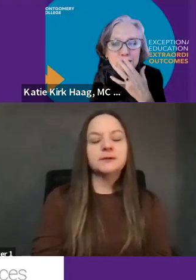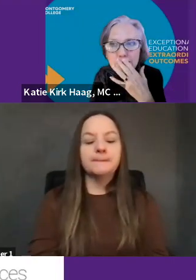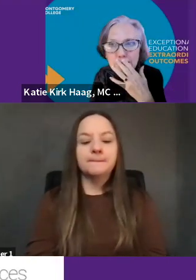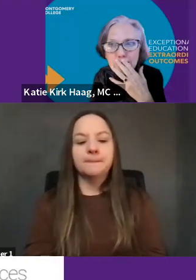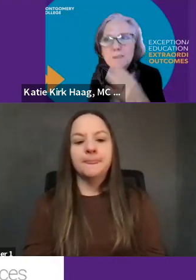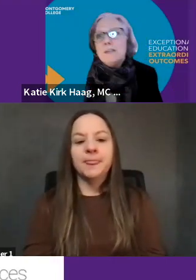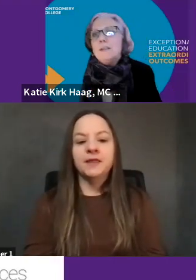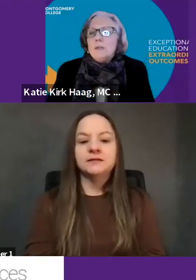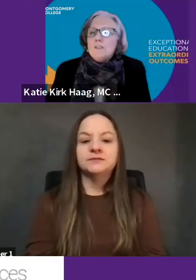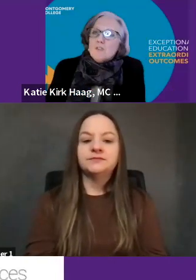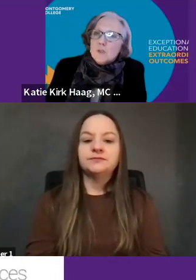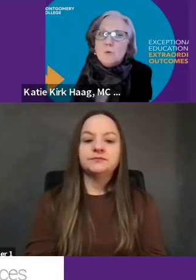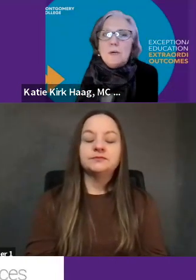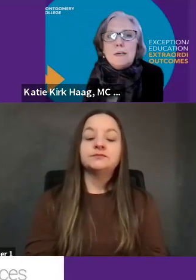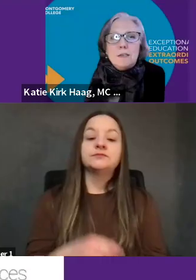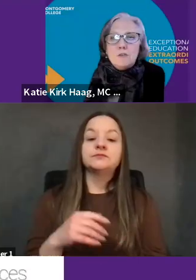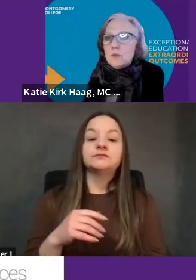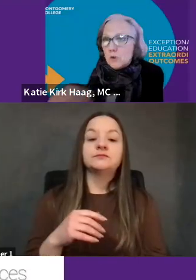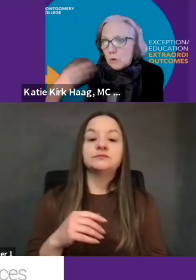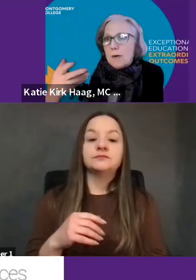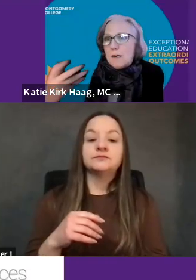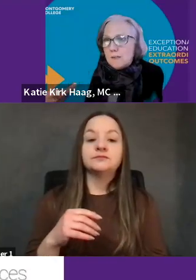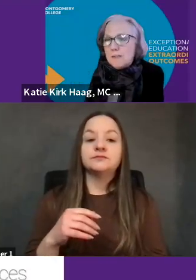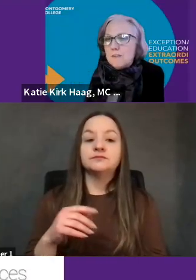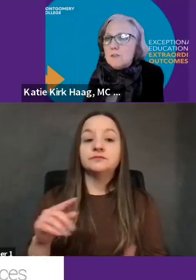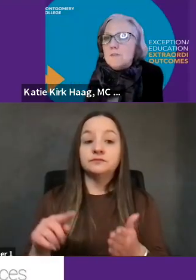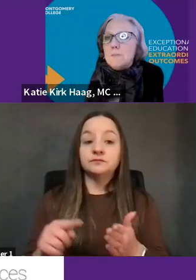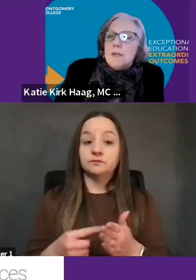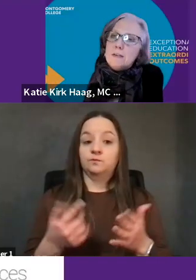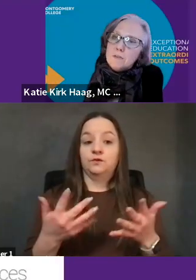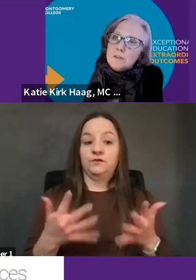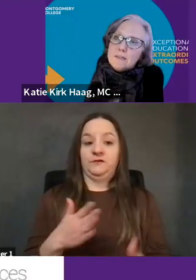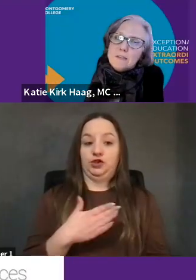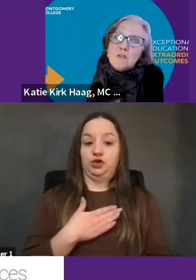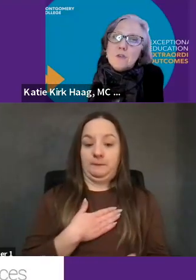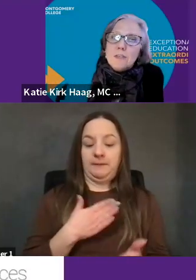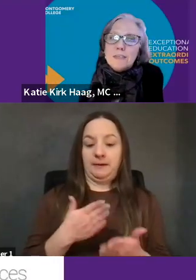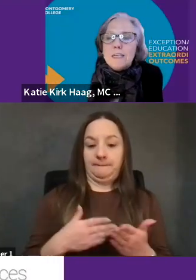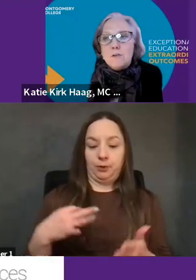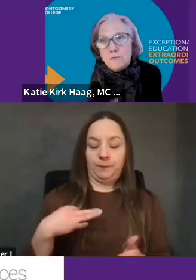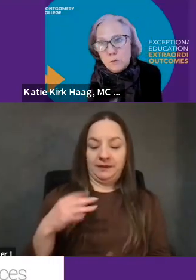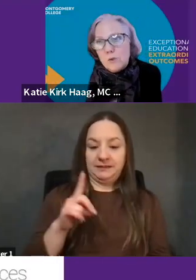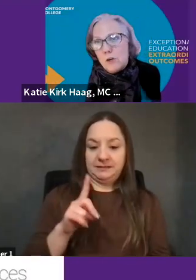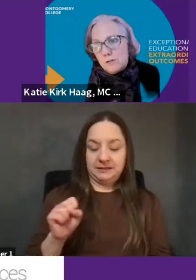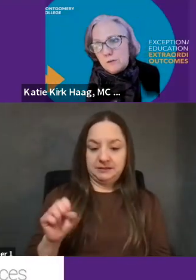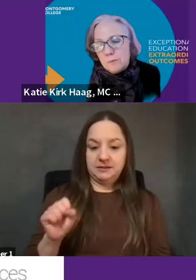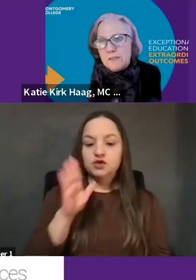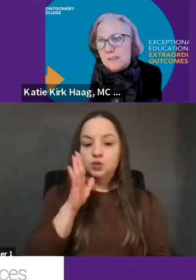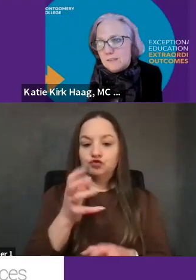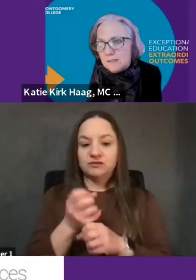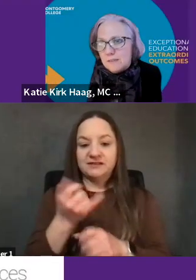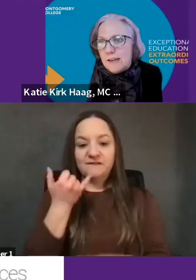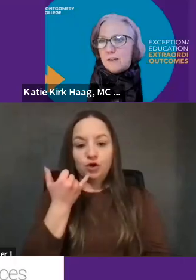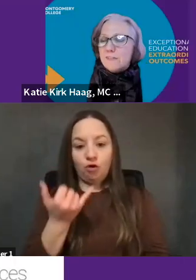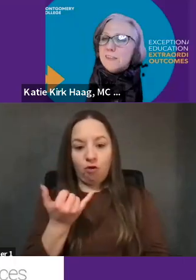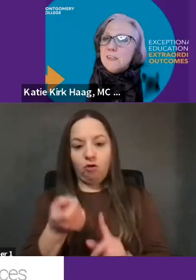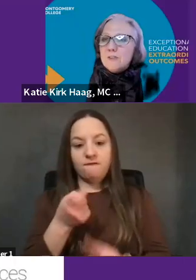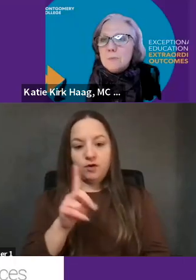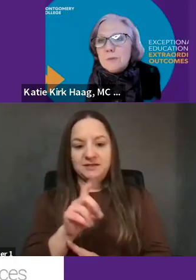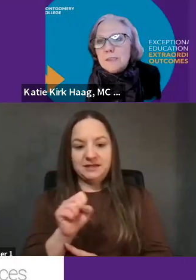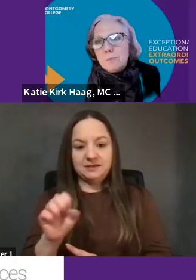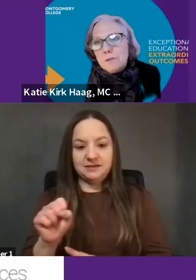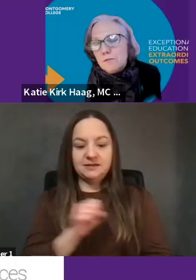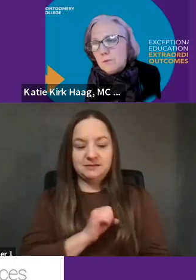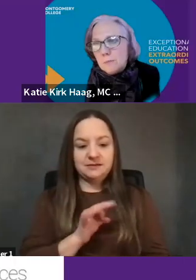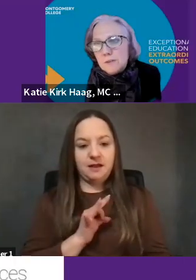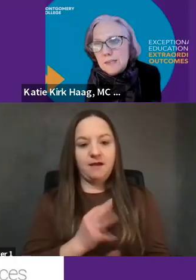already. And then once you do your part in terms of applying for DSS, you're going to get a phone call from our DSS staff.